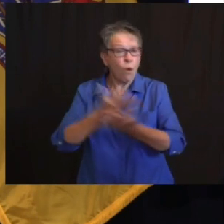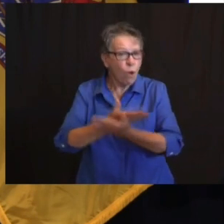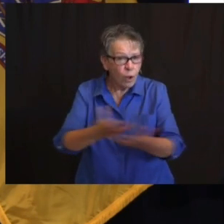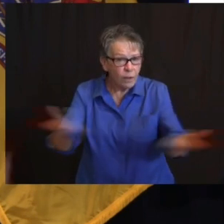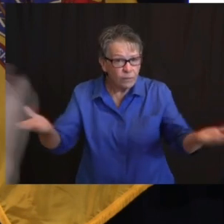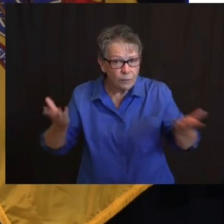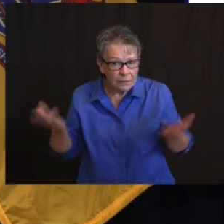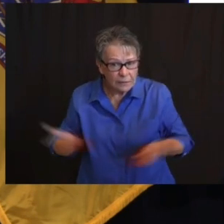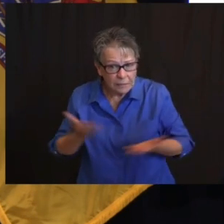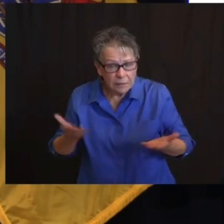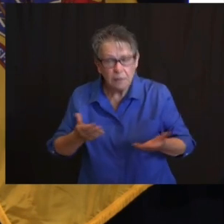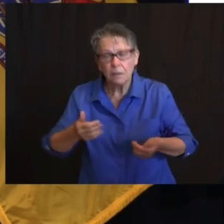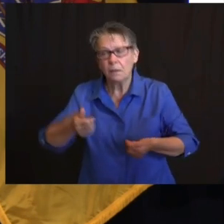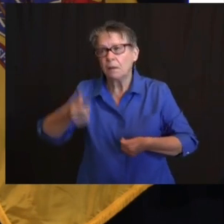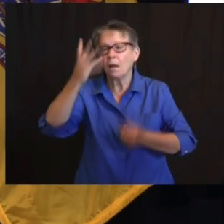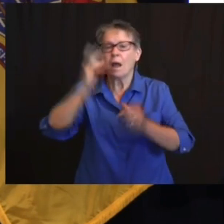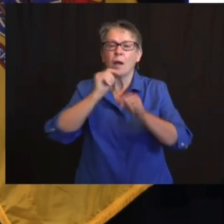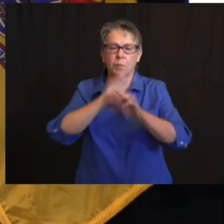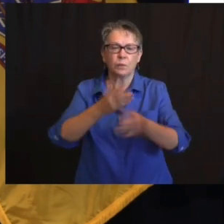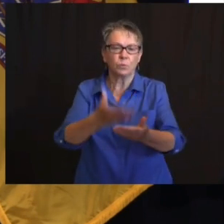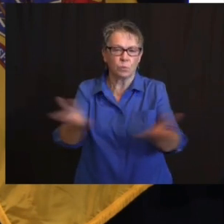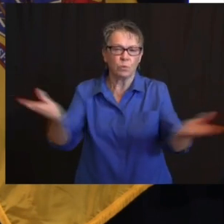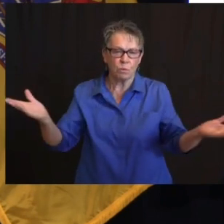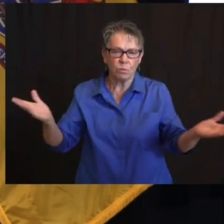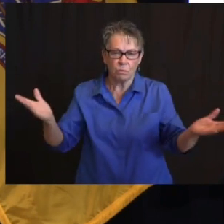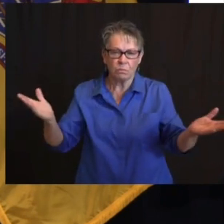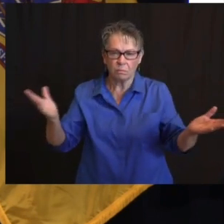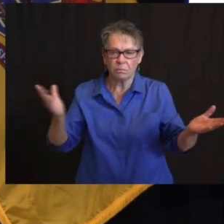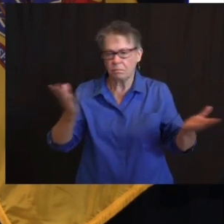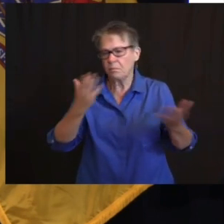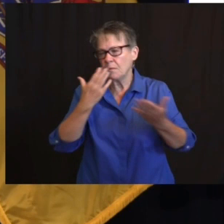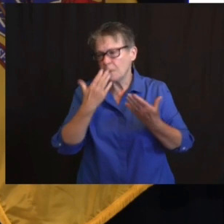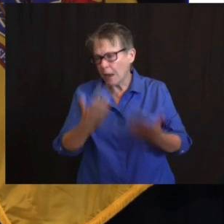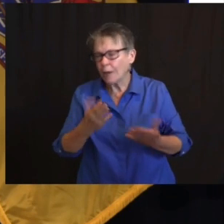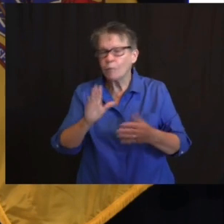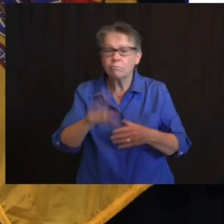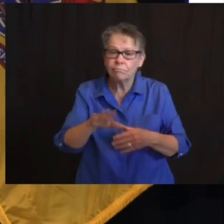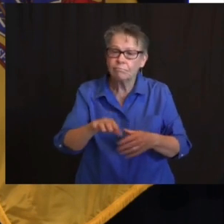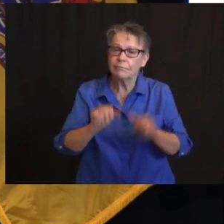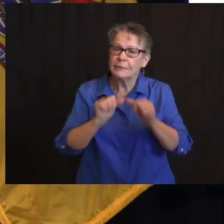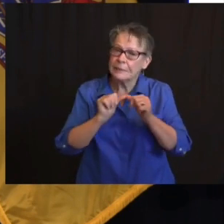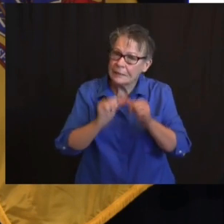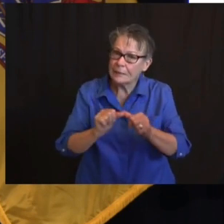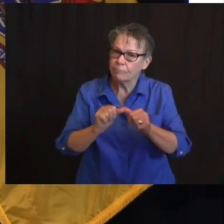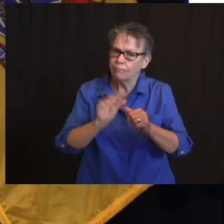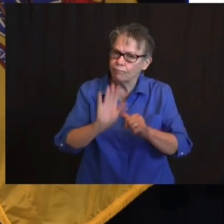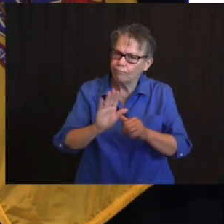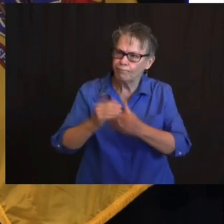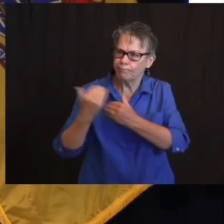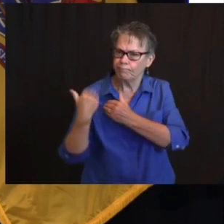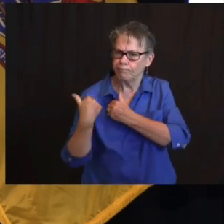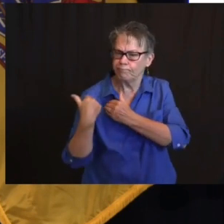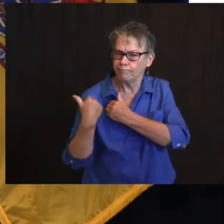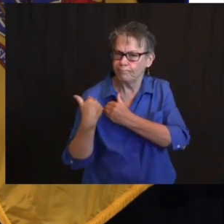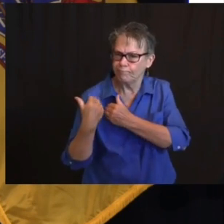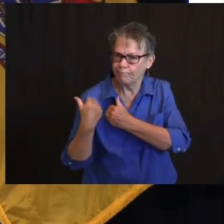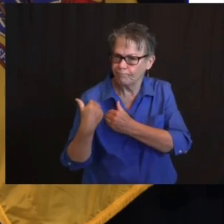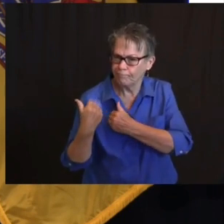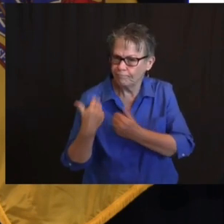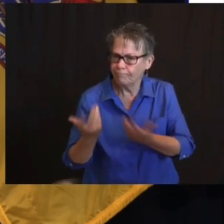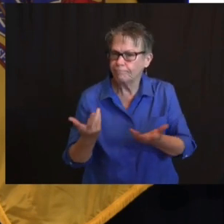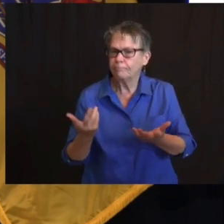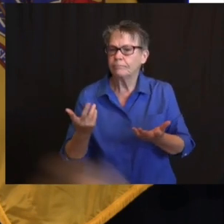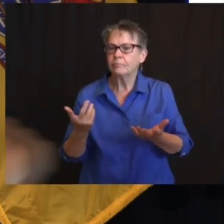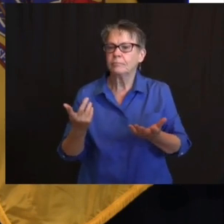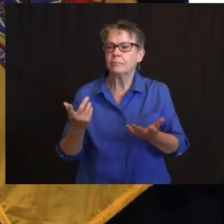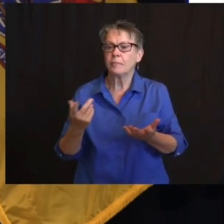Again, let's be responsible. If you're coming into our state or you're coming back to our state, take yourself